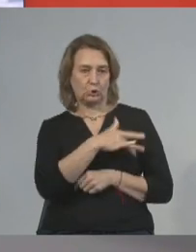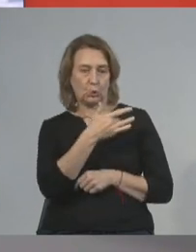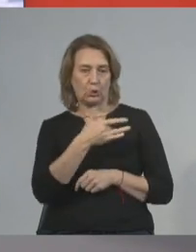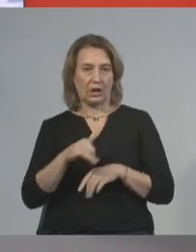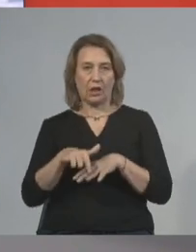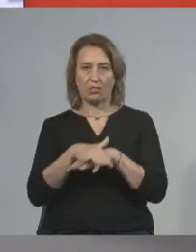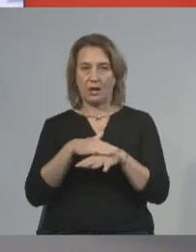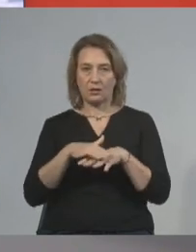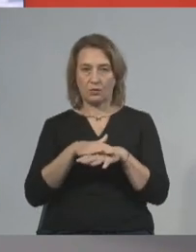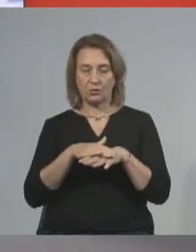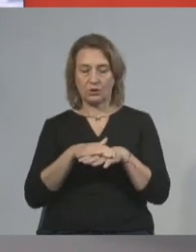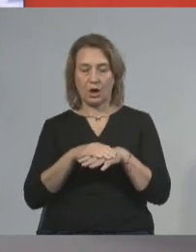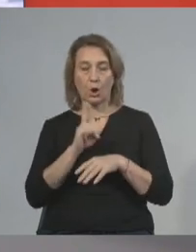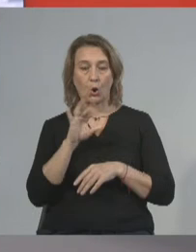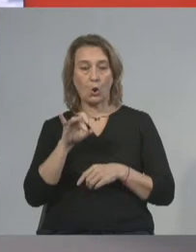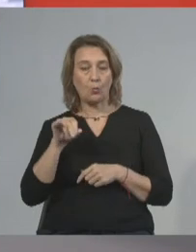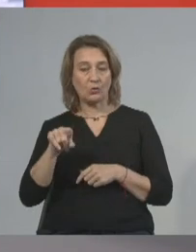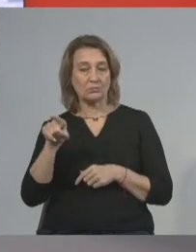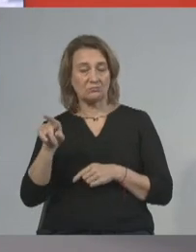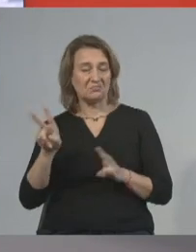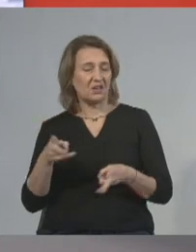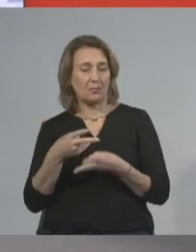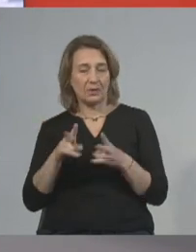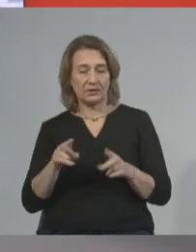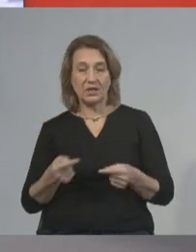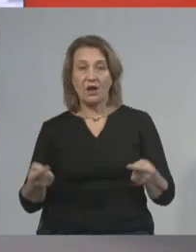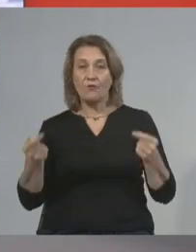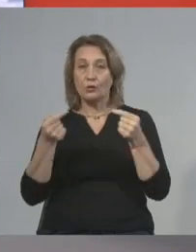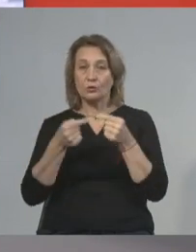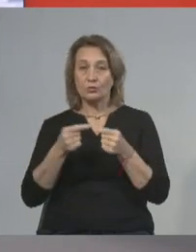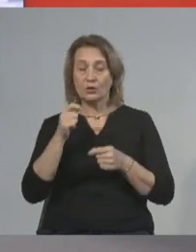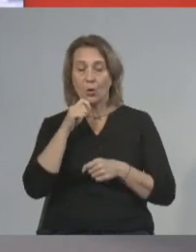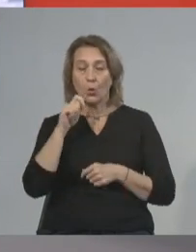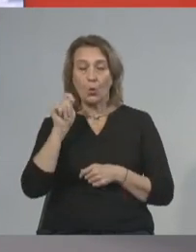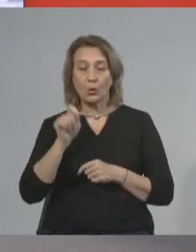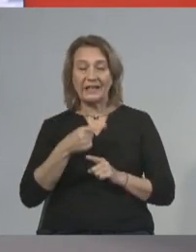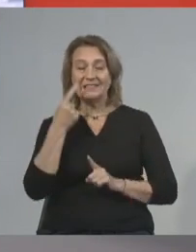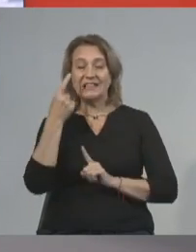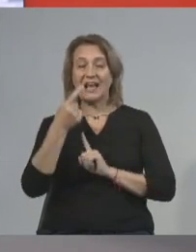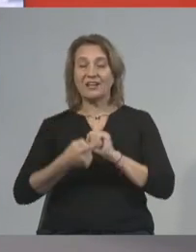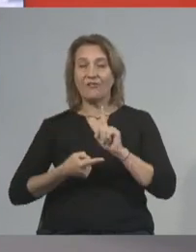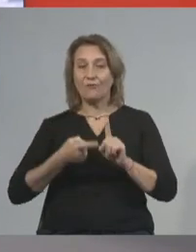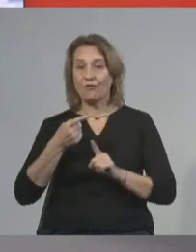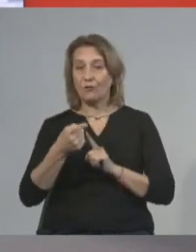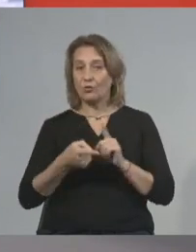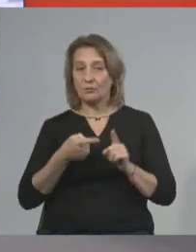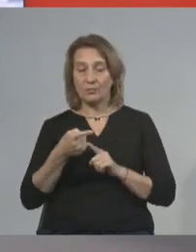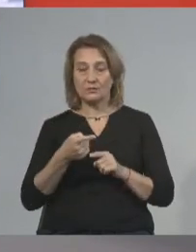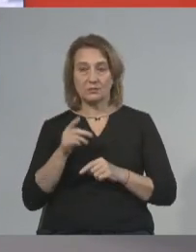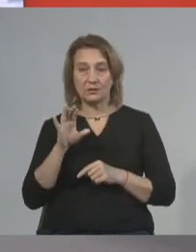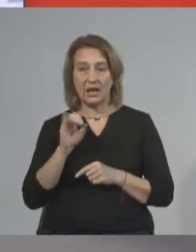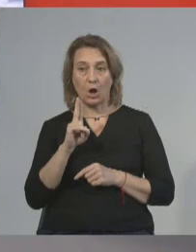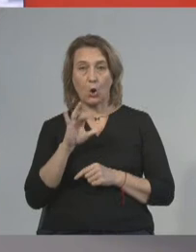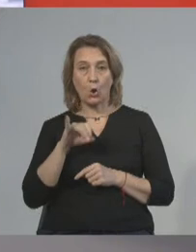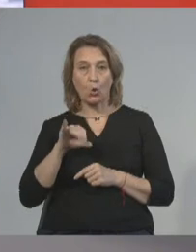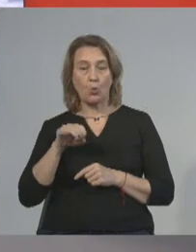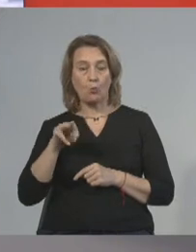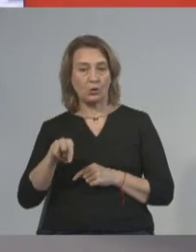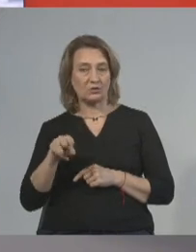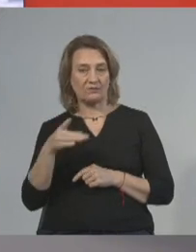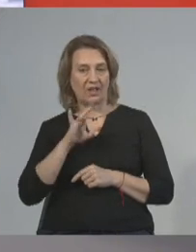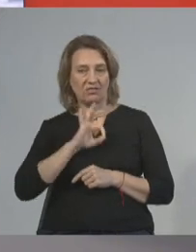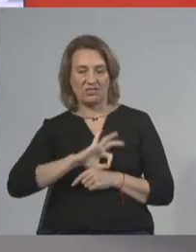people group of deputies of mps and kolomoisky they don't really need that but not all